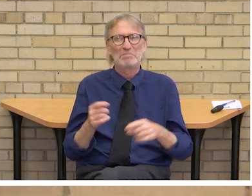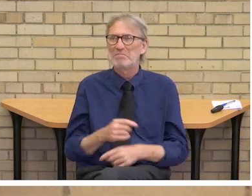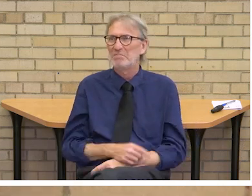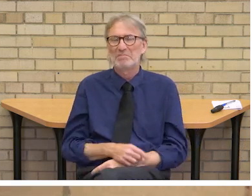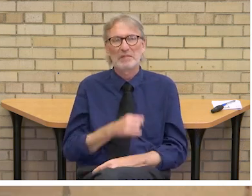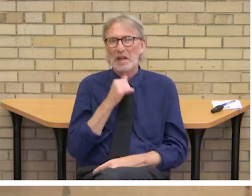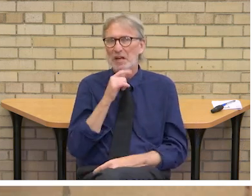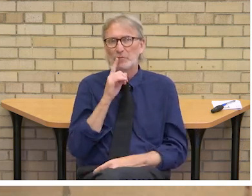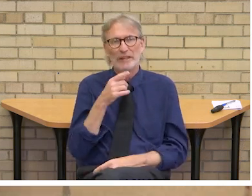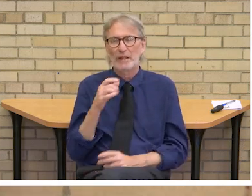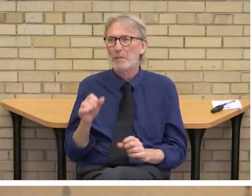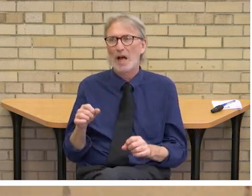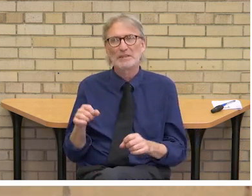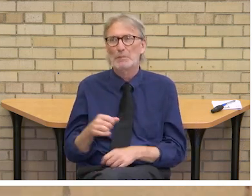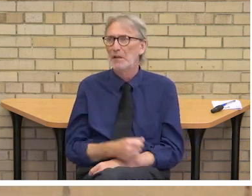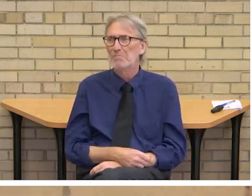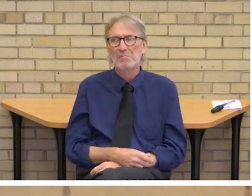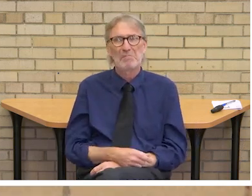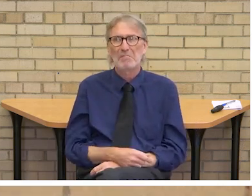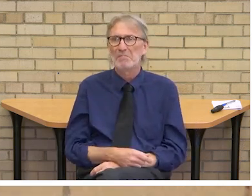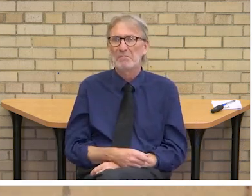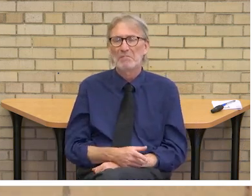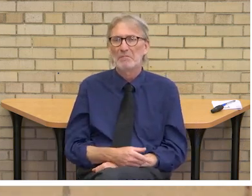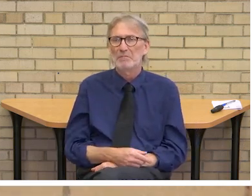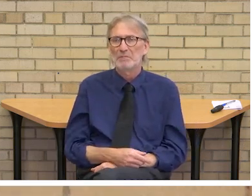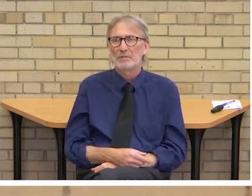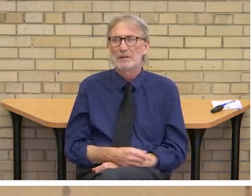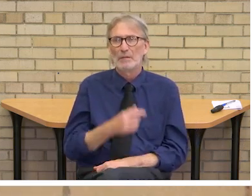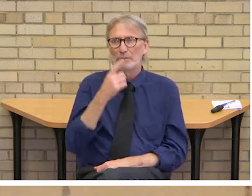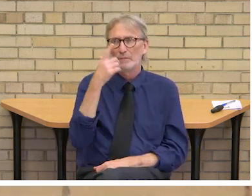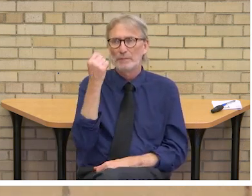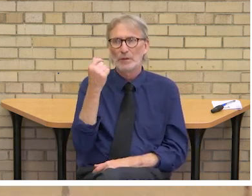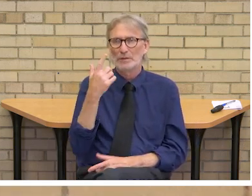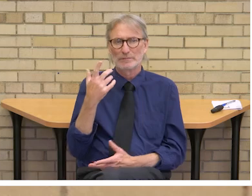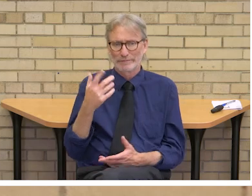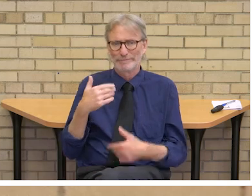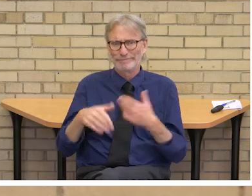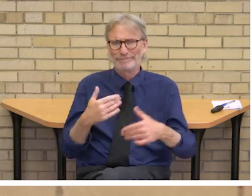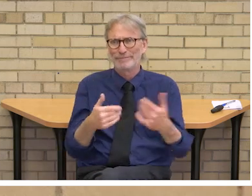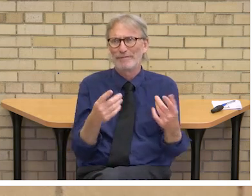that wasn't really a possibility as at the speed that this project was moving.